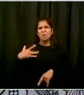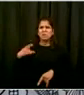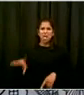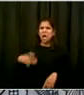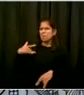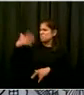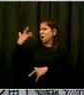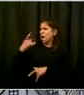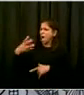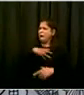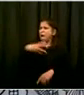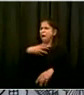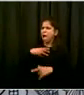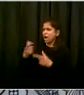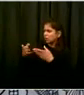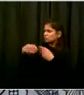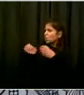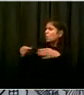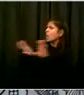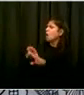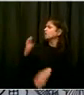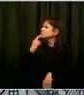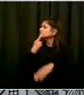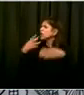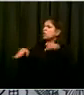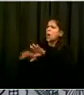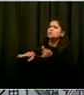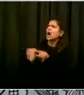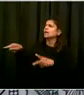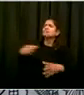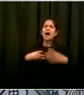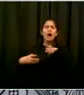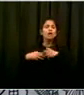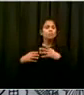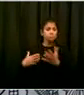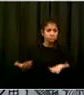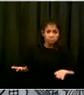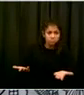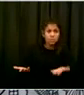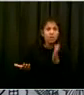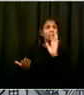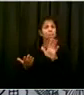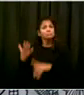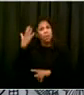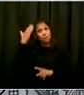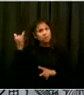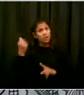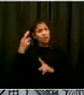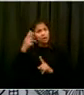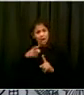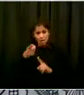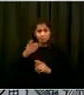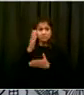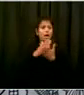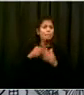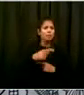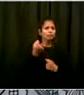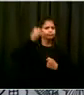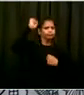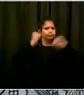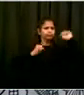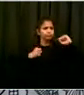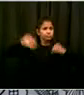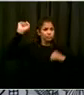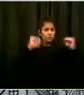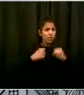peaceful protest. But the NYPD will not tolerate people doing harm to others. There